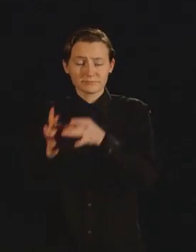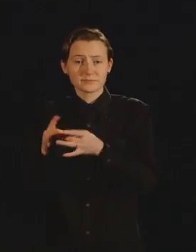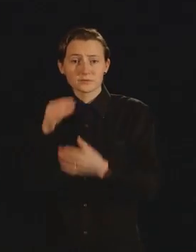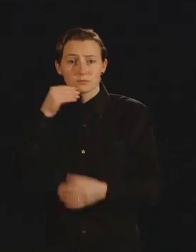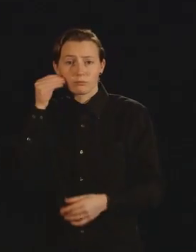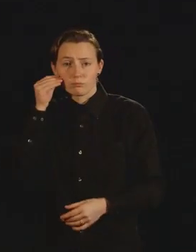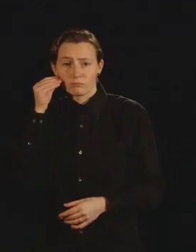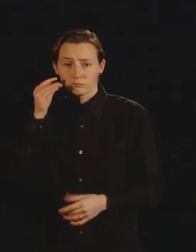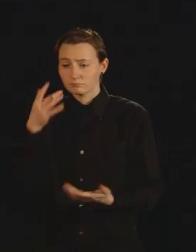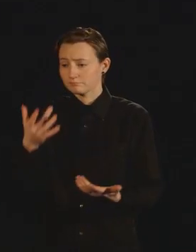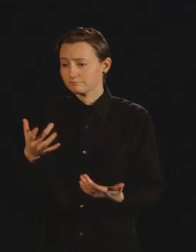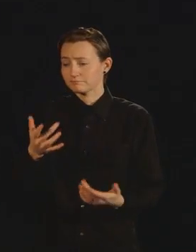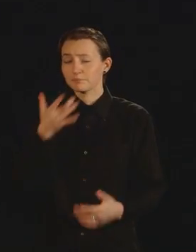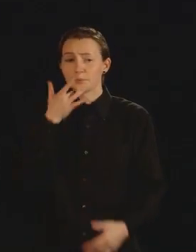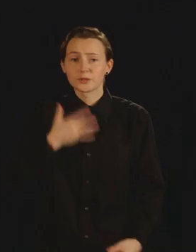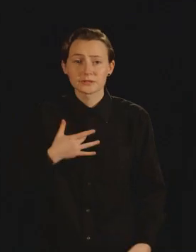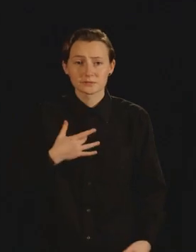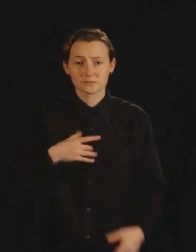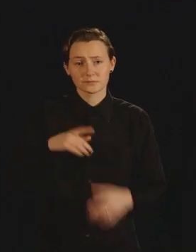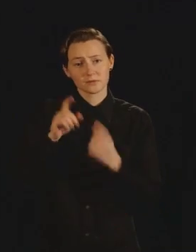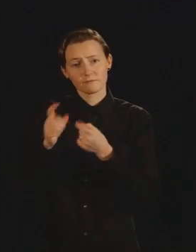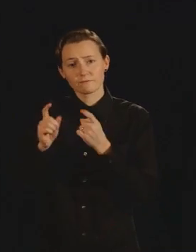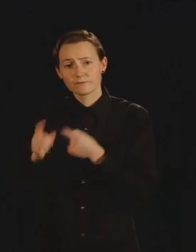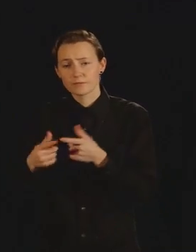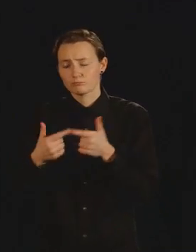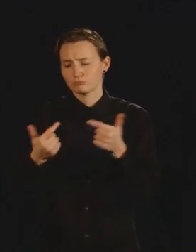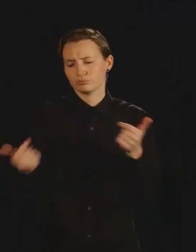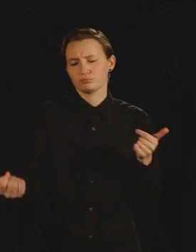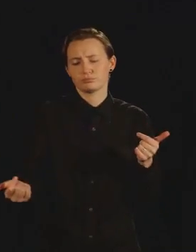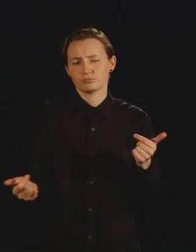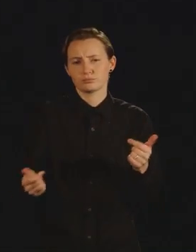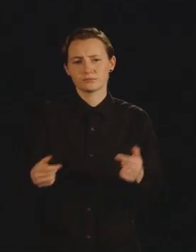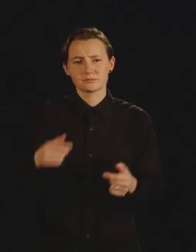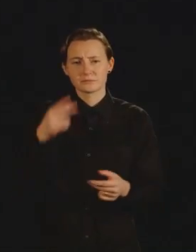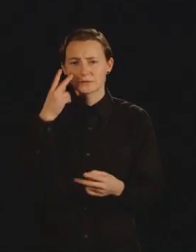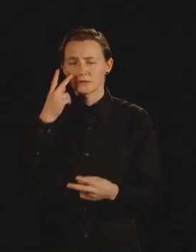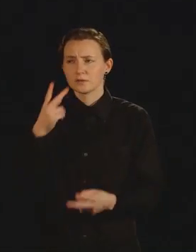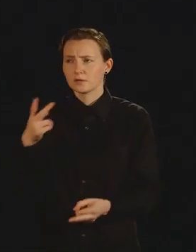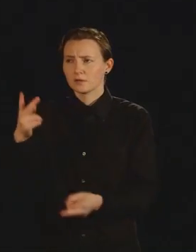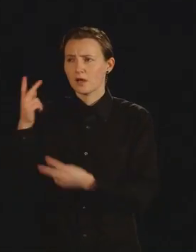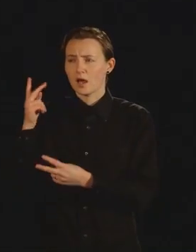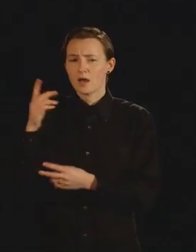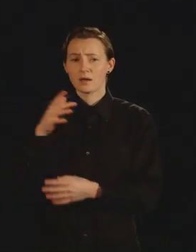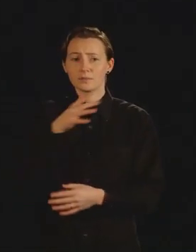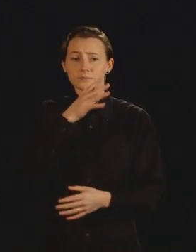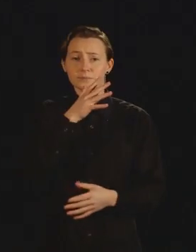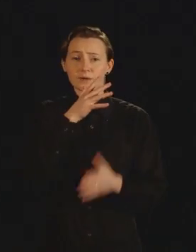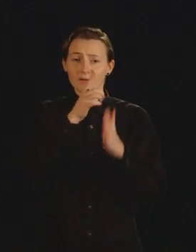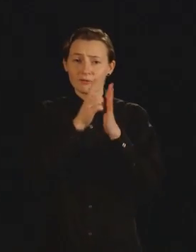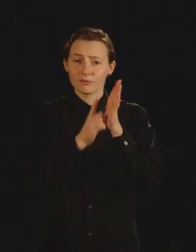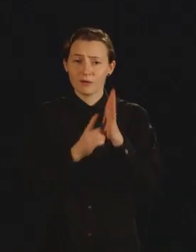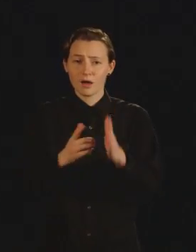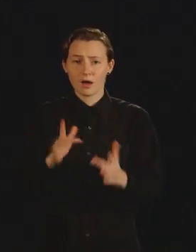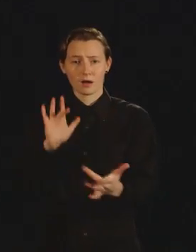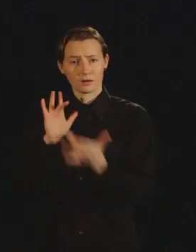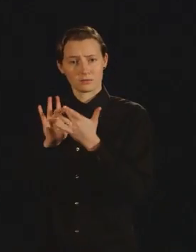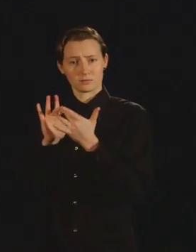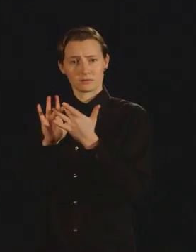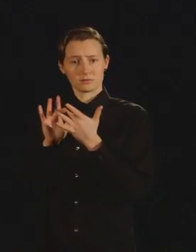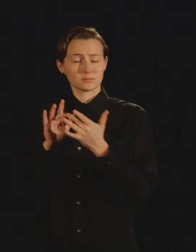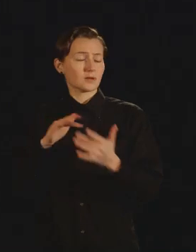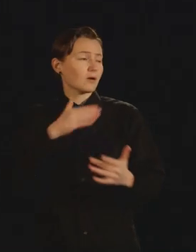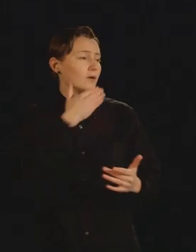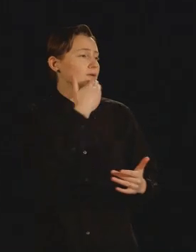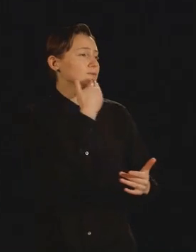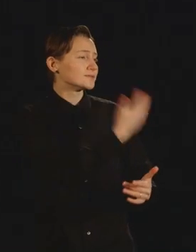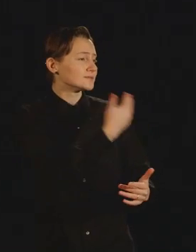like birthdays and gift giving. I'll never forget a moment many years ago when my mother-in-law called me to thank me for the flowers she had